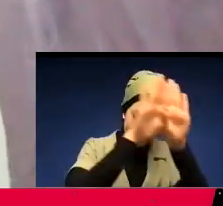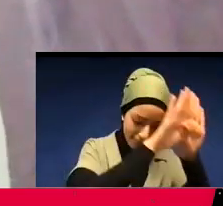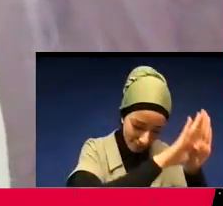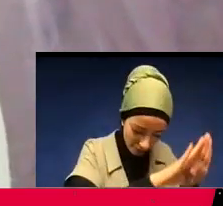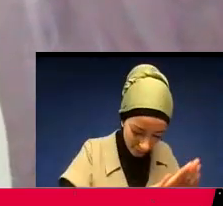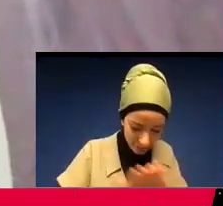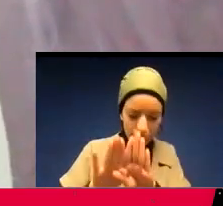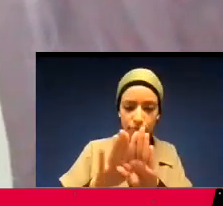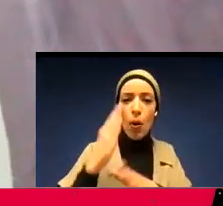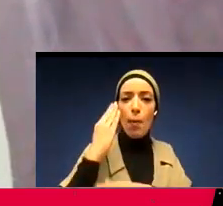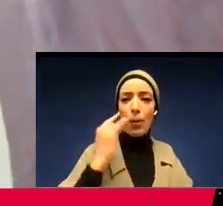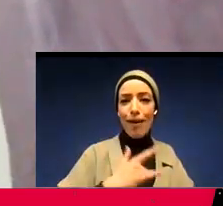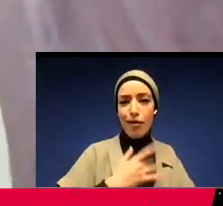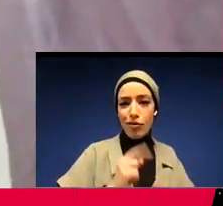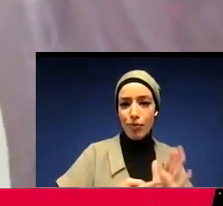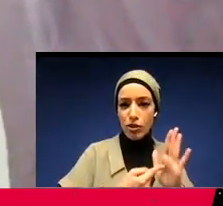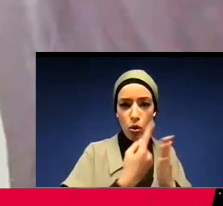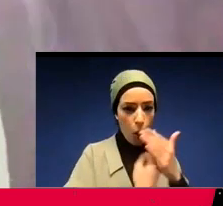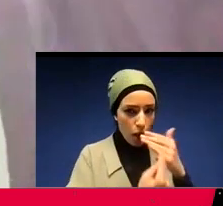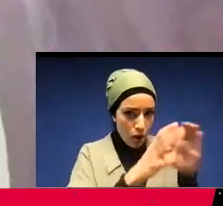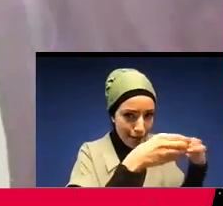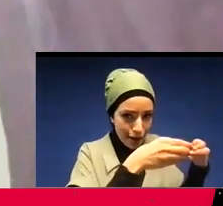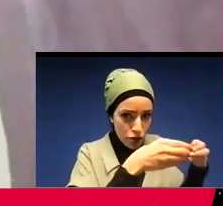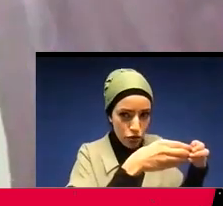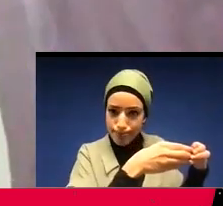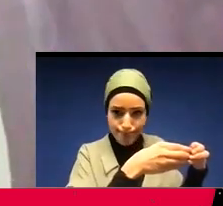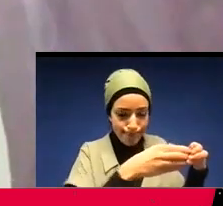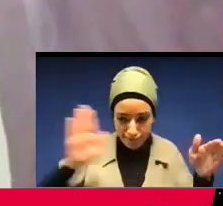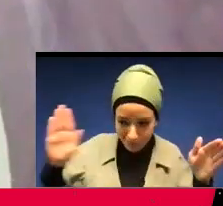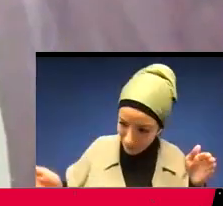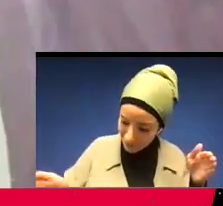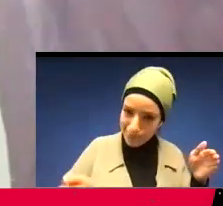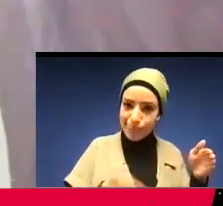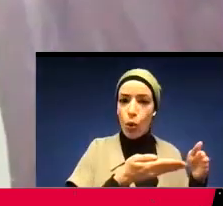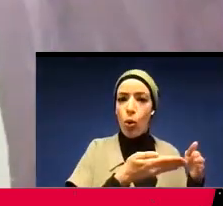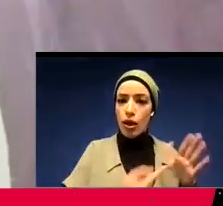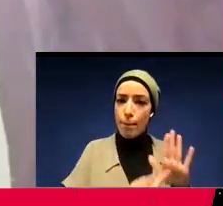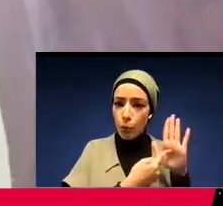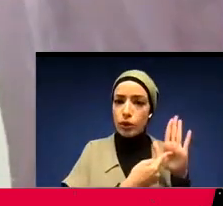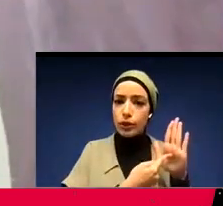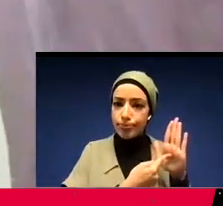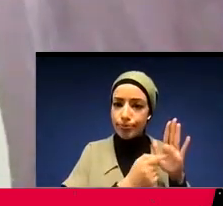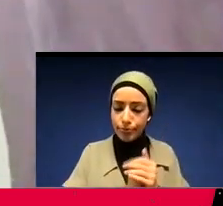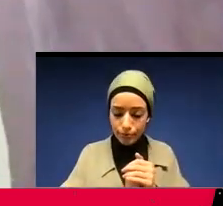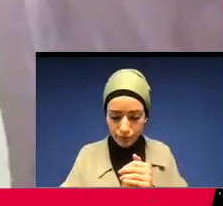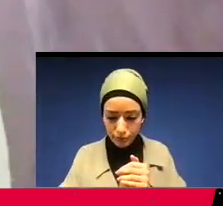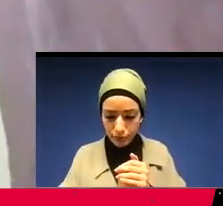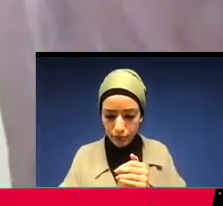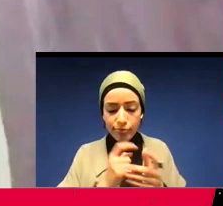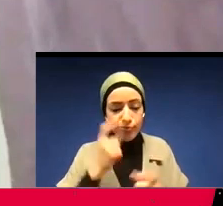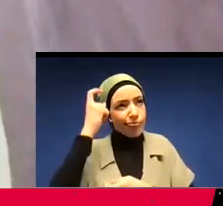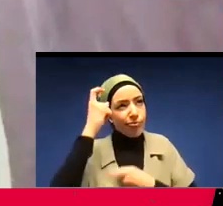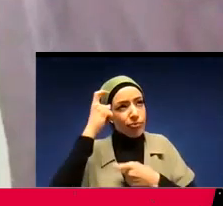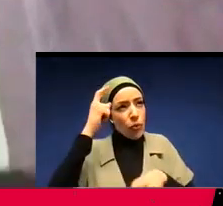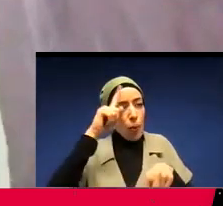that matter, not just one category of persons from amongst that. Now, if we're